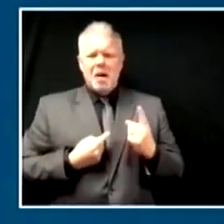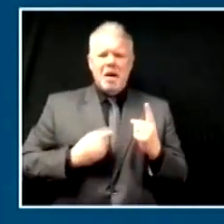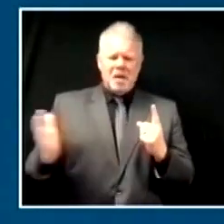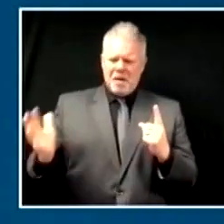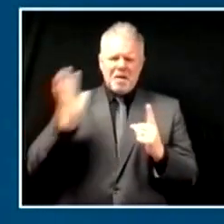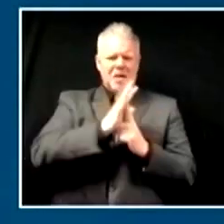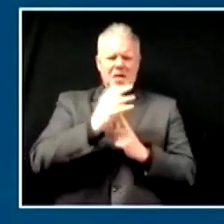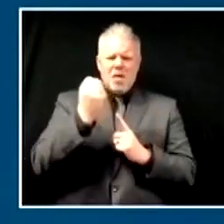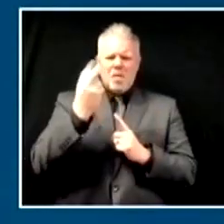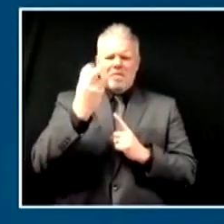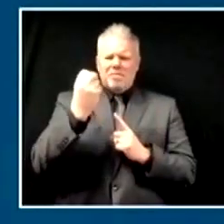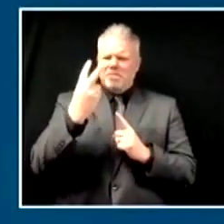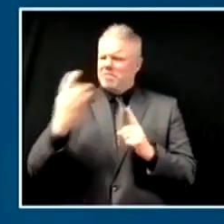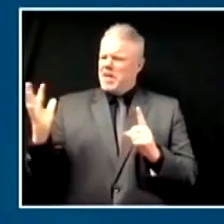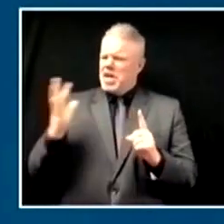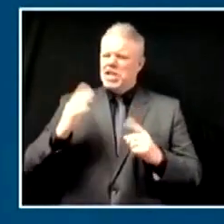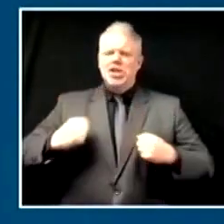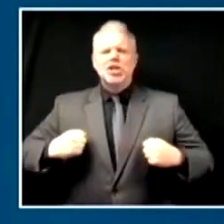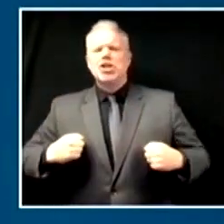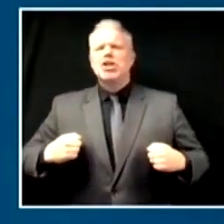armor. There's no way I posed any threat.